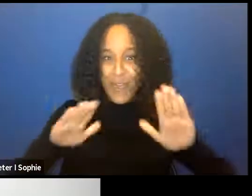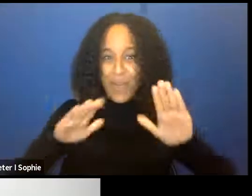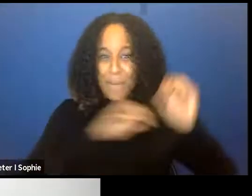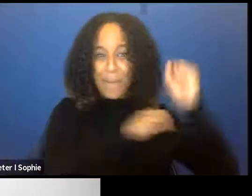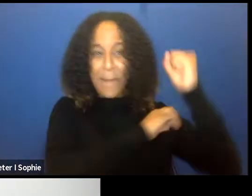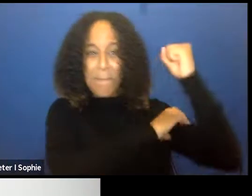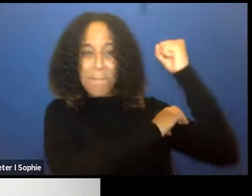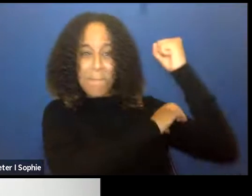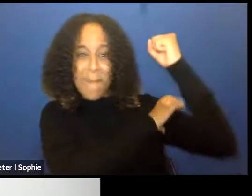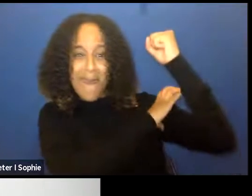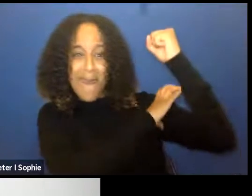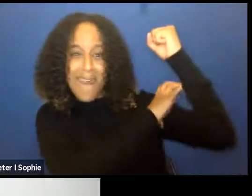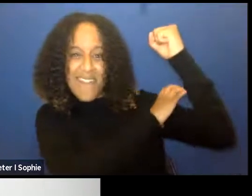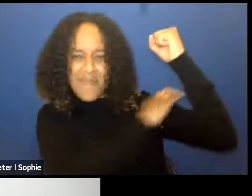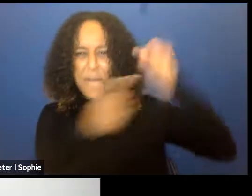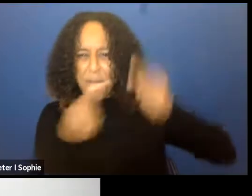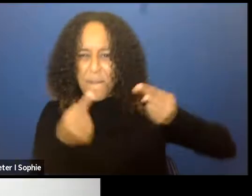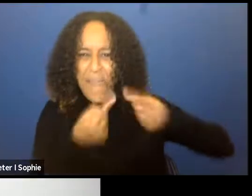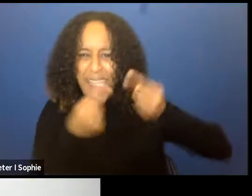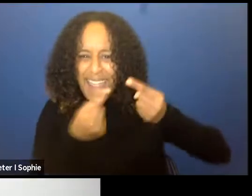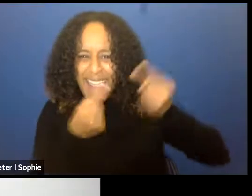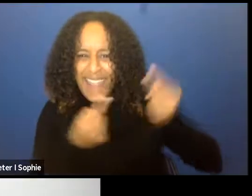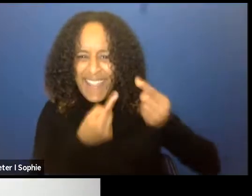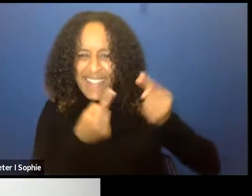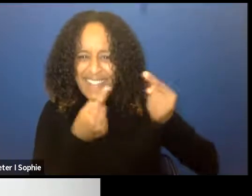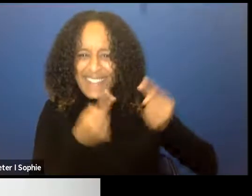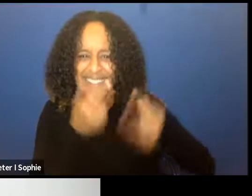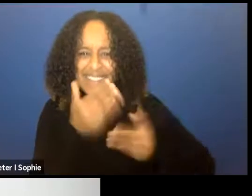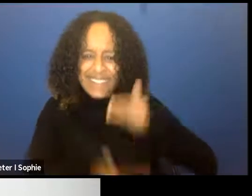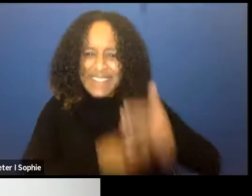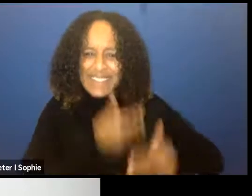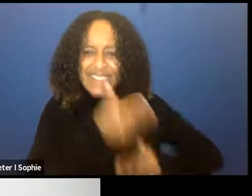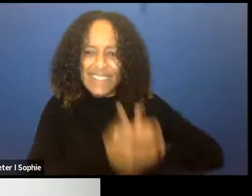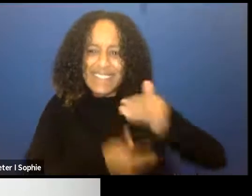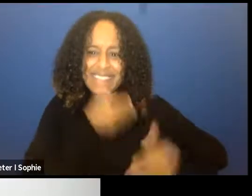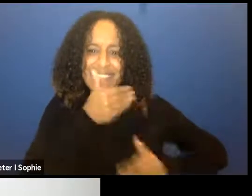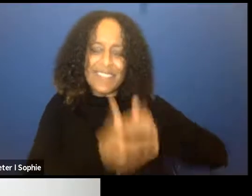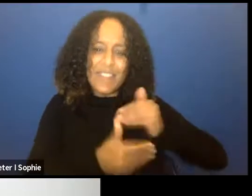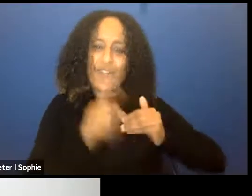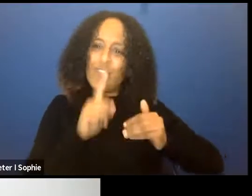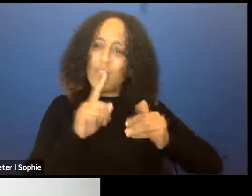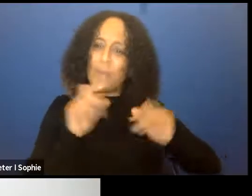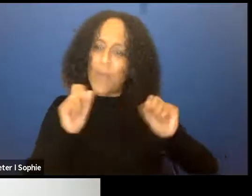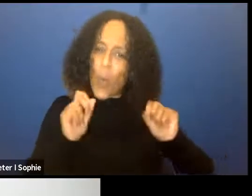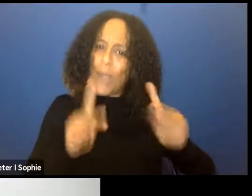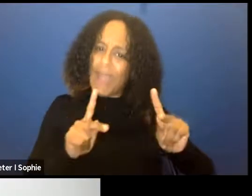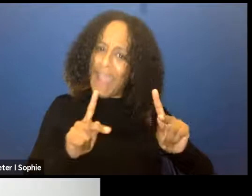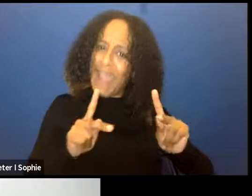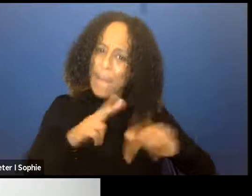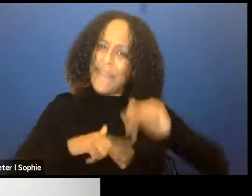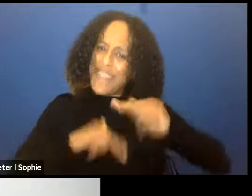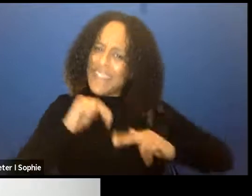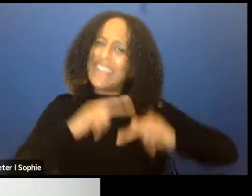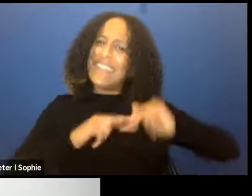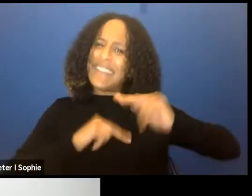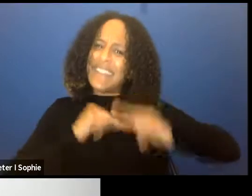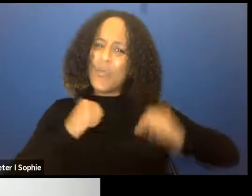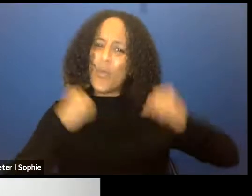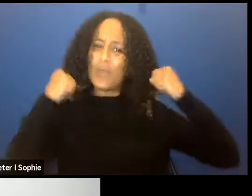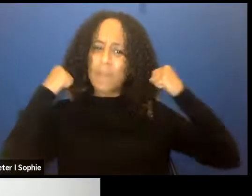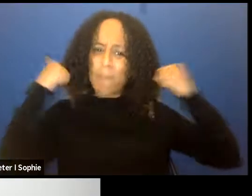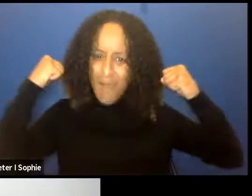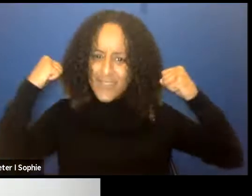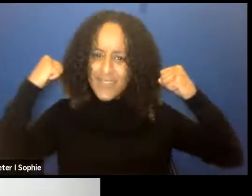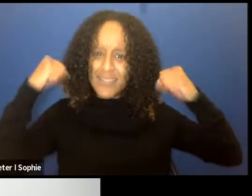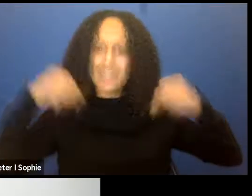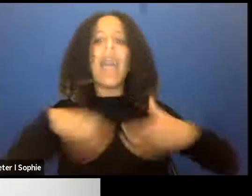muscle, there's a little bit of pain inside of it. And so you've got to really be able to be okay building those muscles